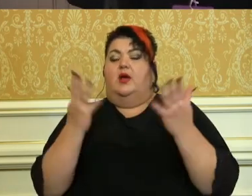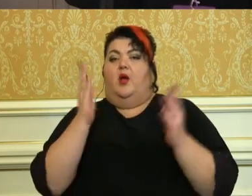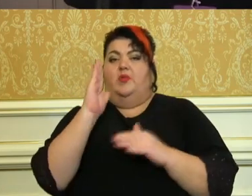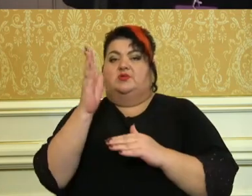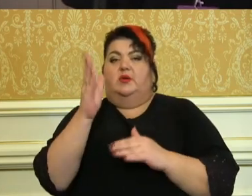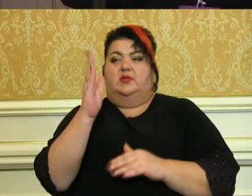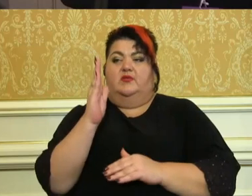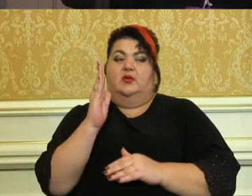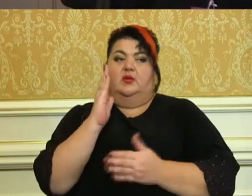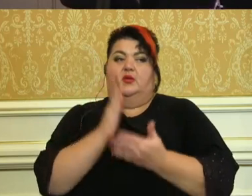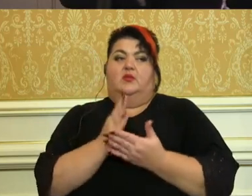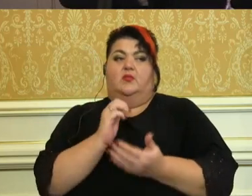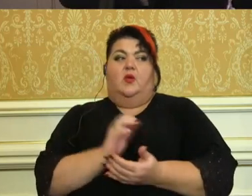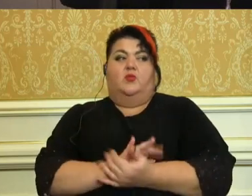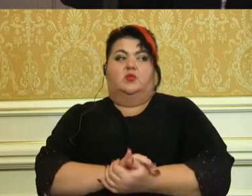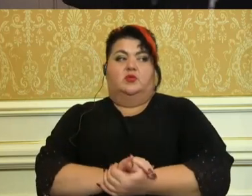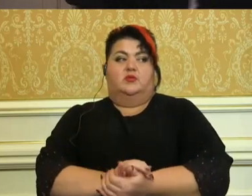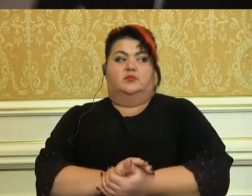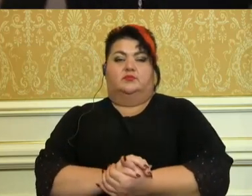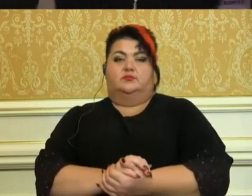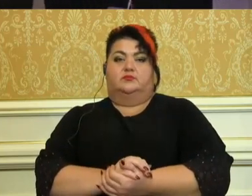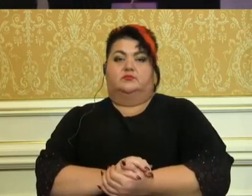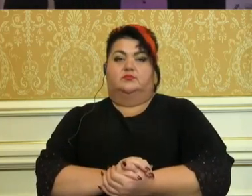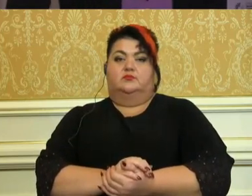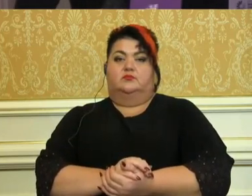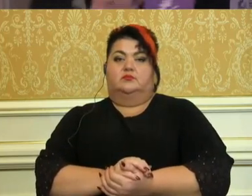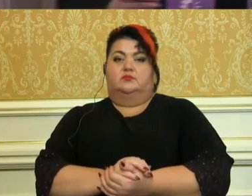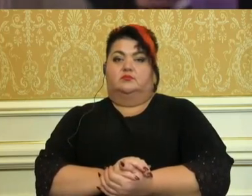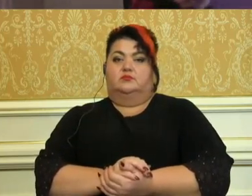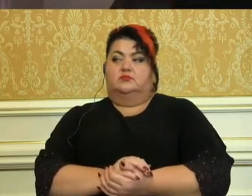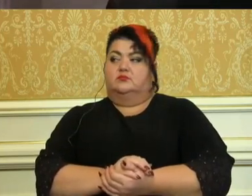what is the perspectives for future? What is the situation is right now?